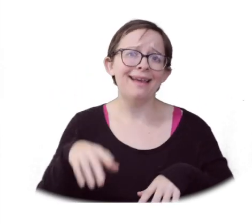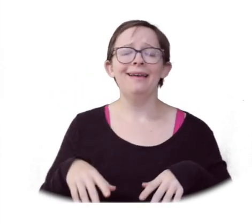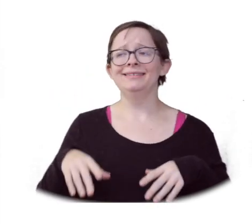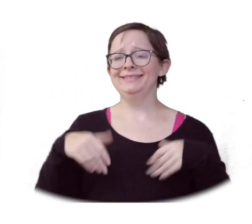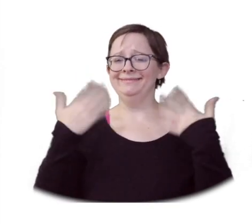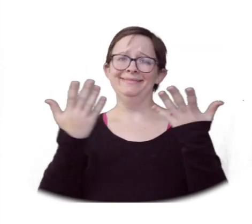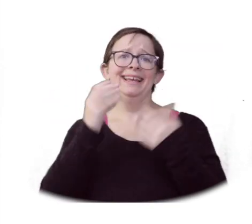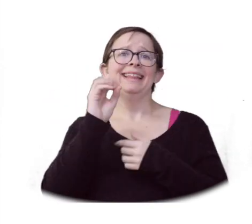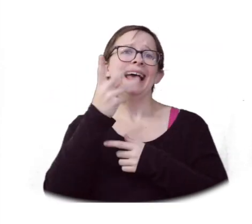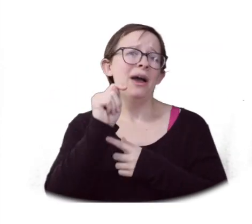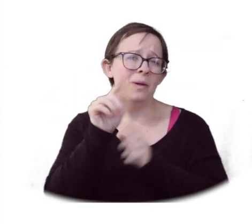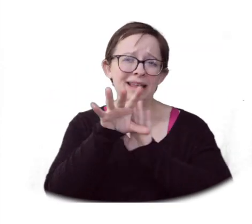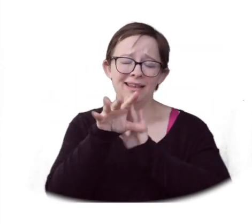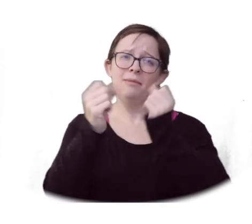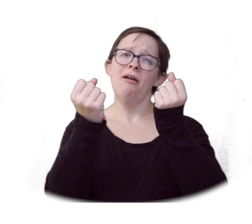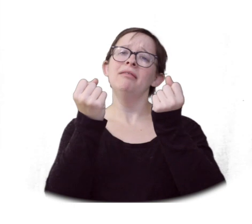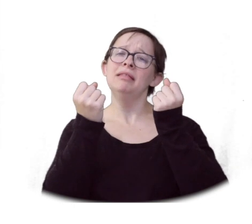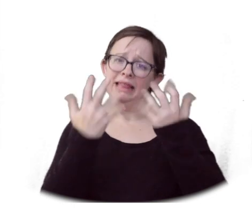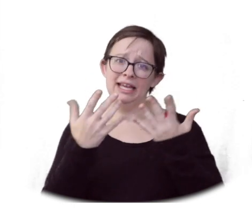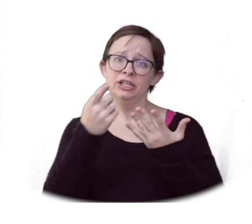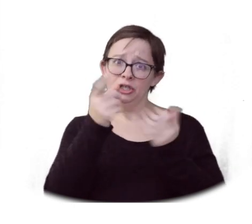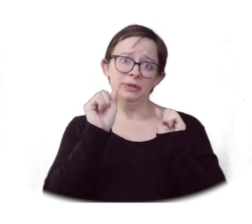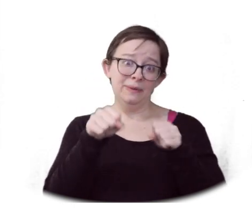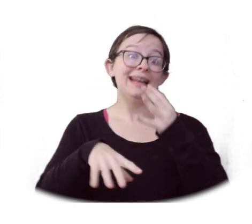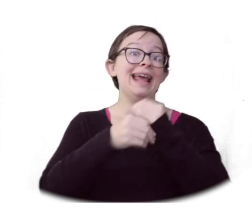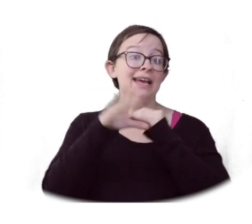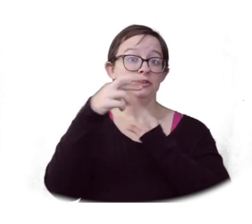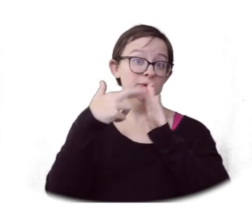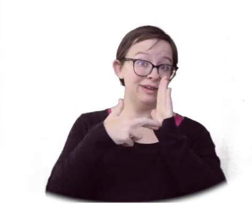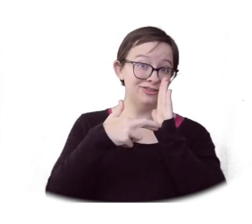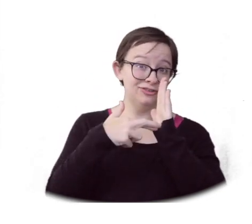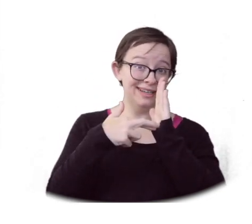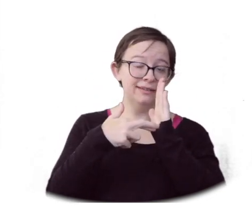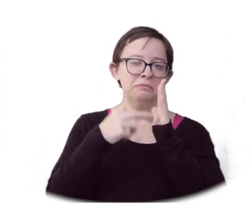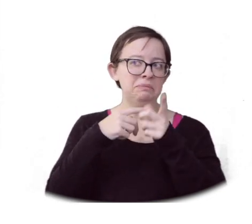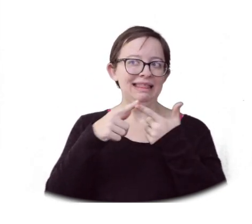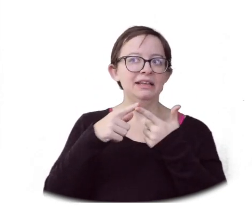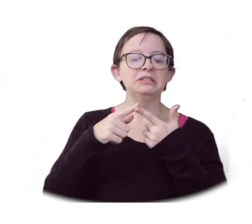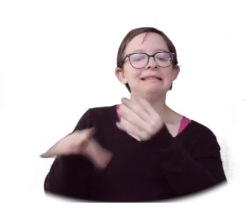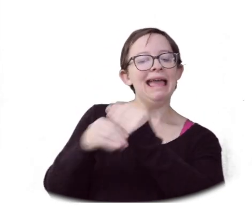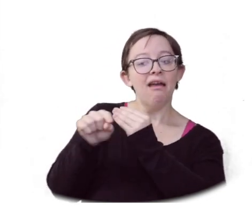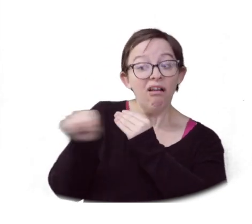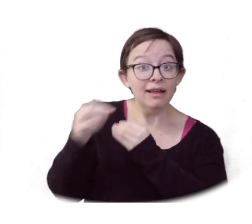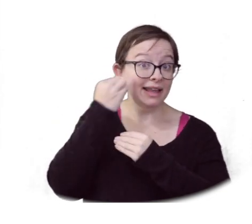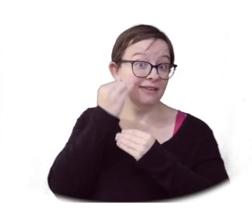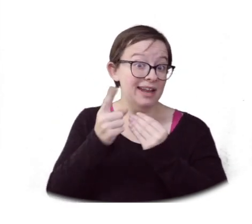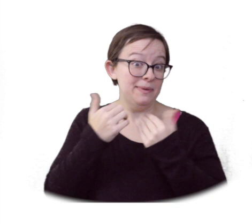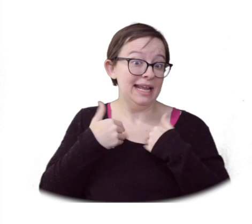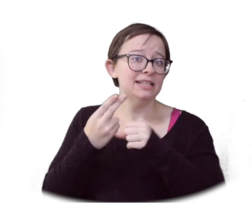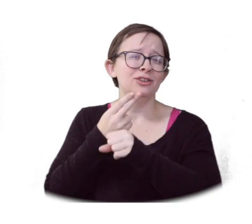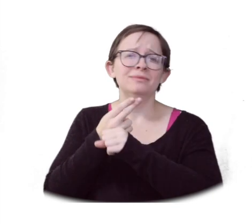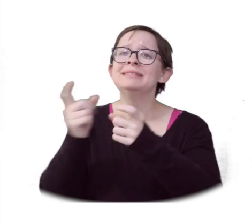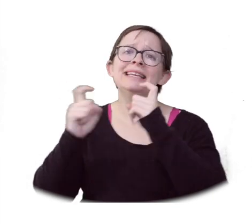the sleep sacks, the outlet cam, a lot of these things you can put on your registry, but then you can, just put on there, hey,